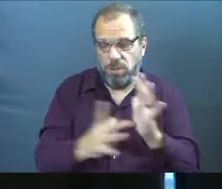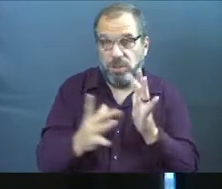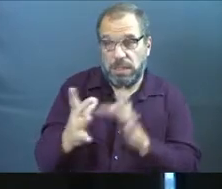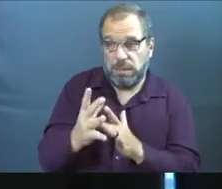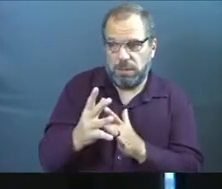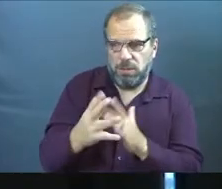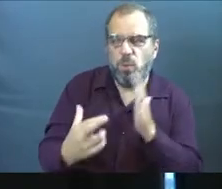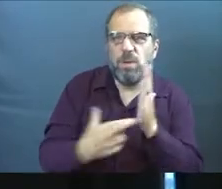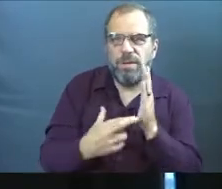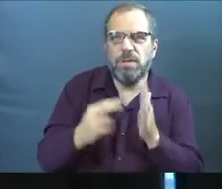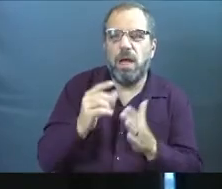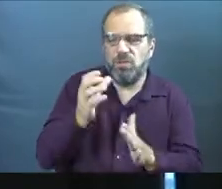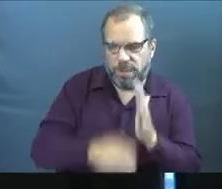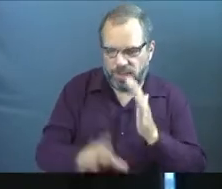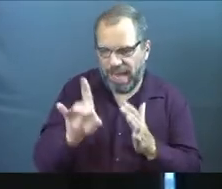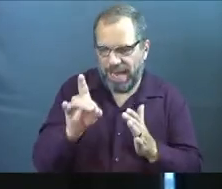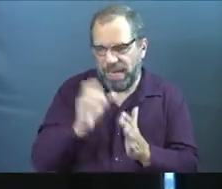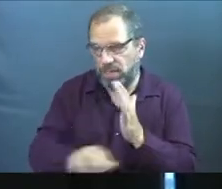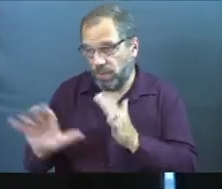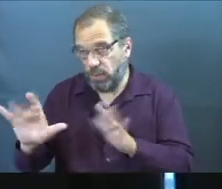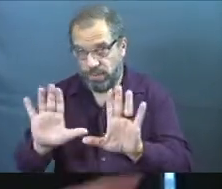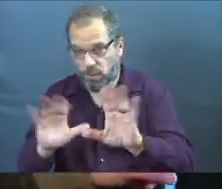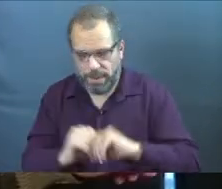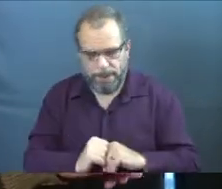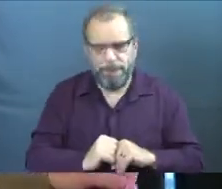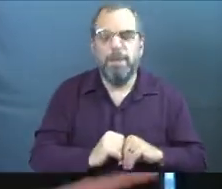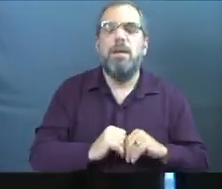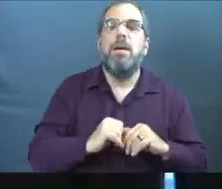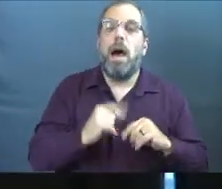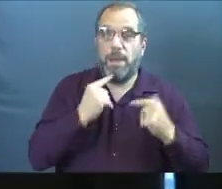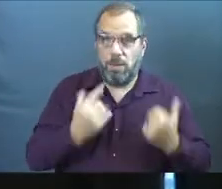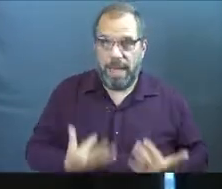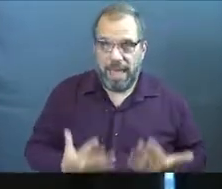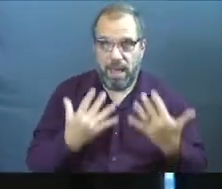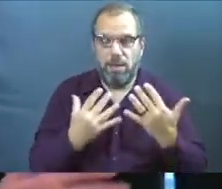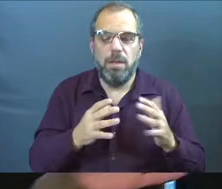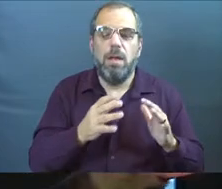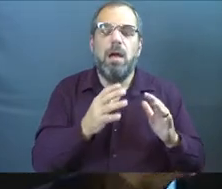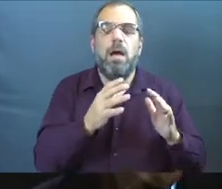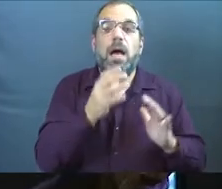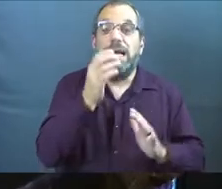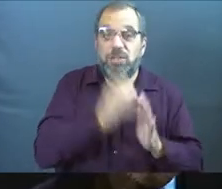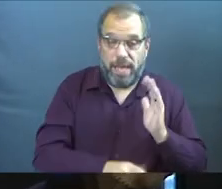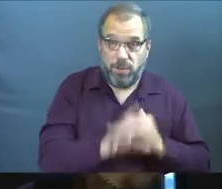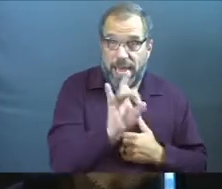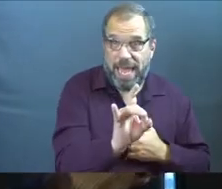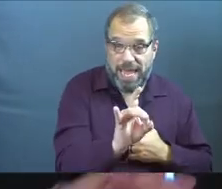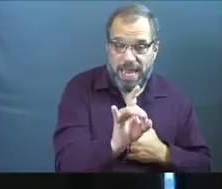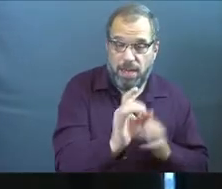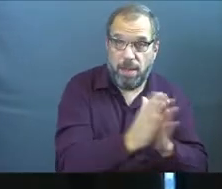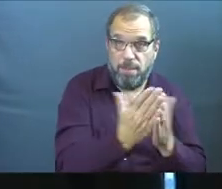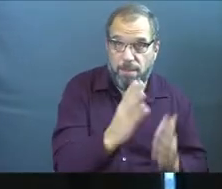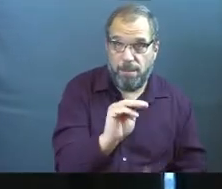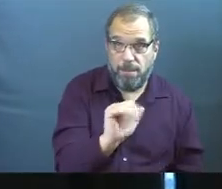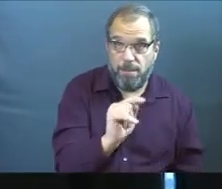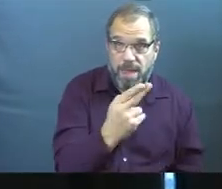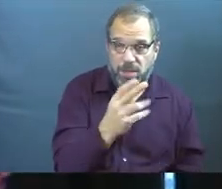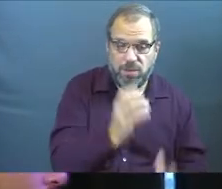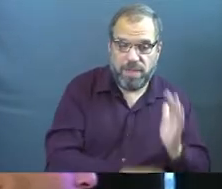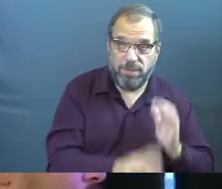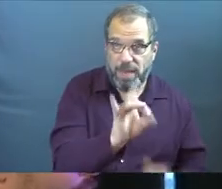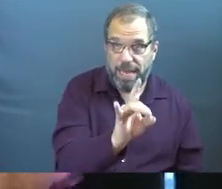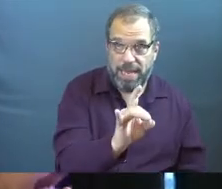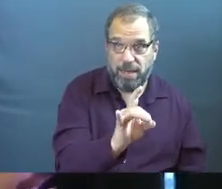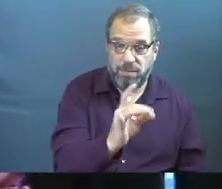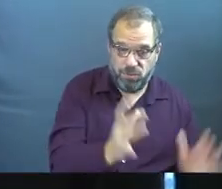different references, first in chapter 8 and then in chapter 25. We're going to have this up right here. Yeah, so in chapter 8 in the book of Matthew, Jesus references